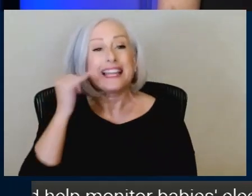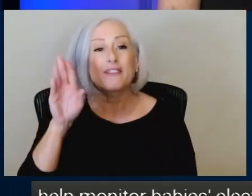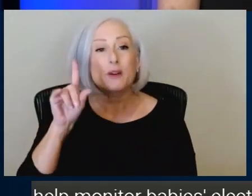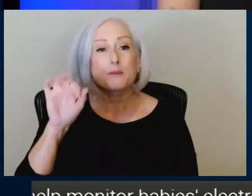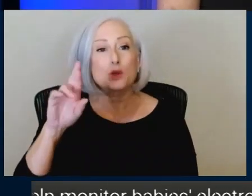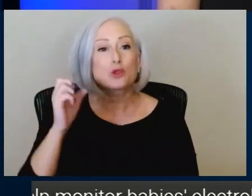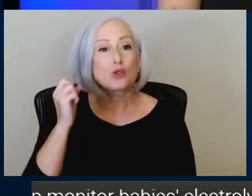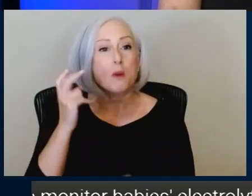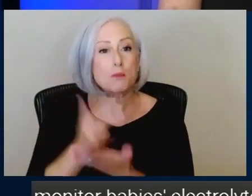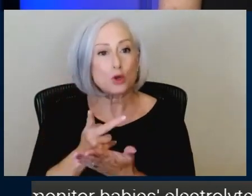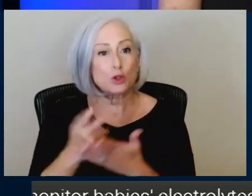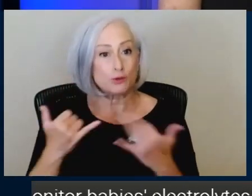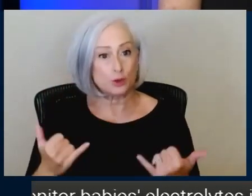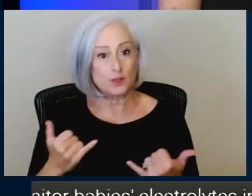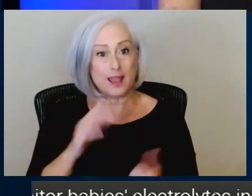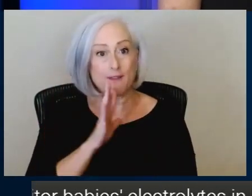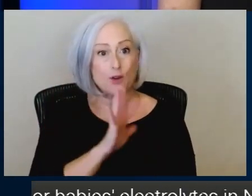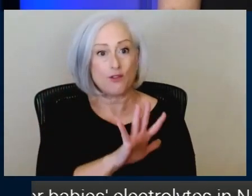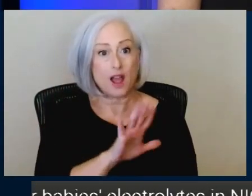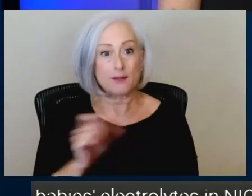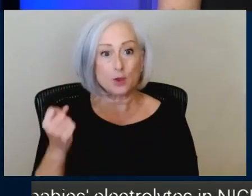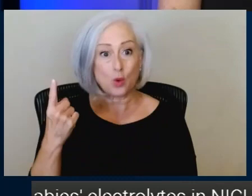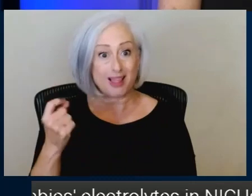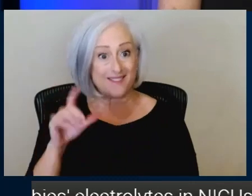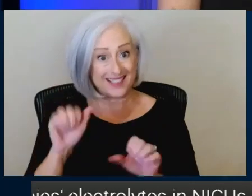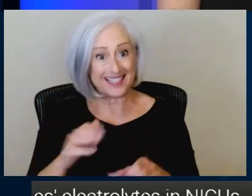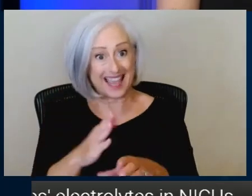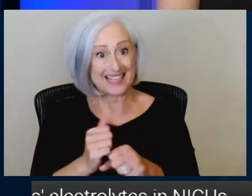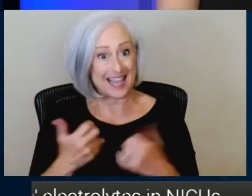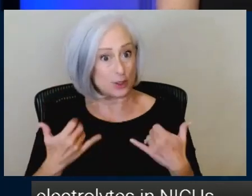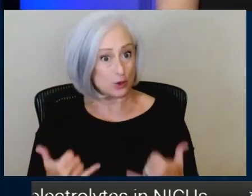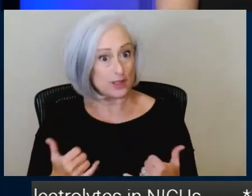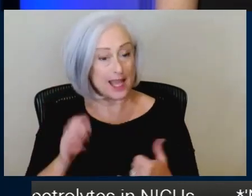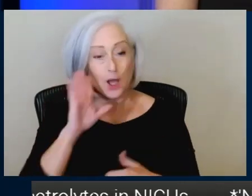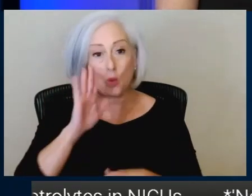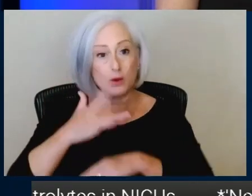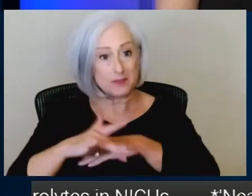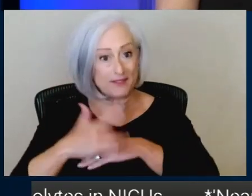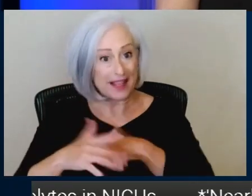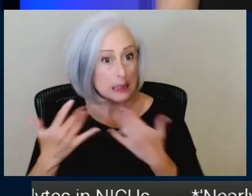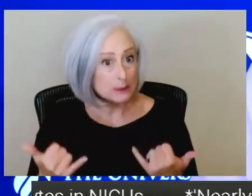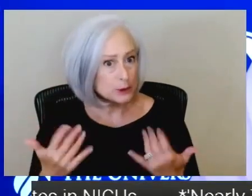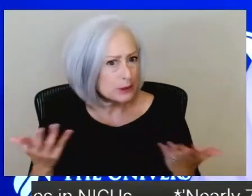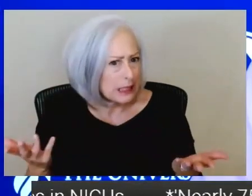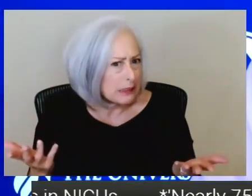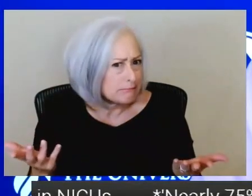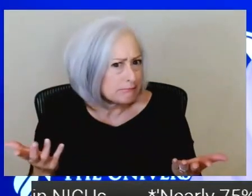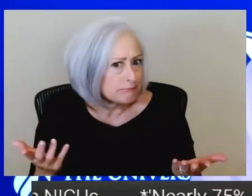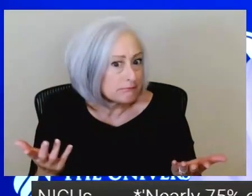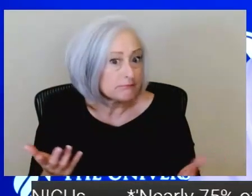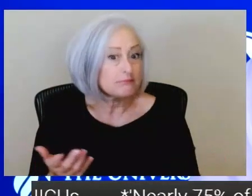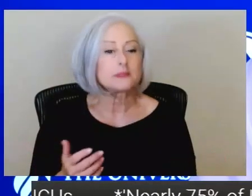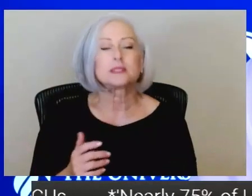can receive their booster today. Will they be available today? That will